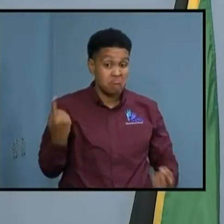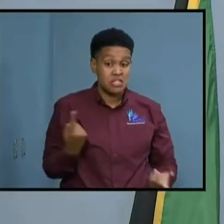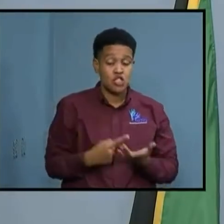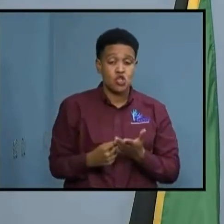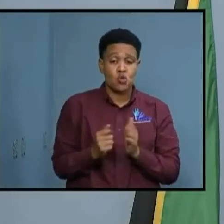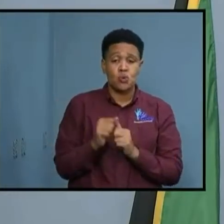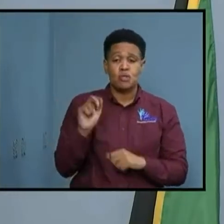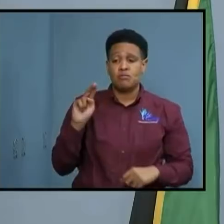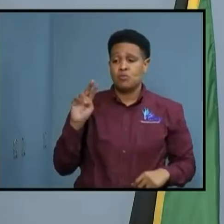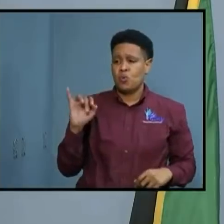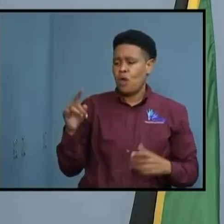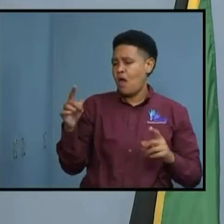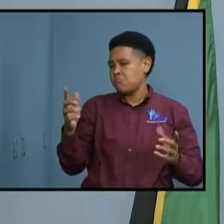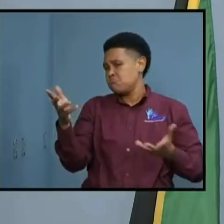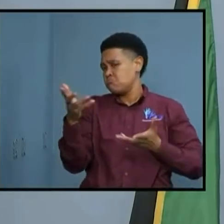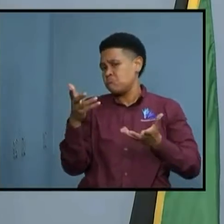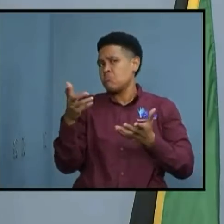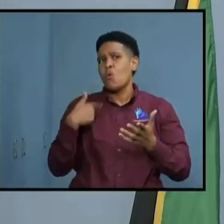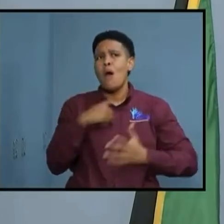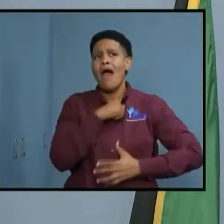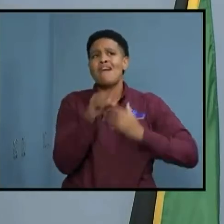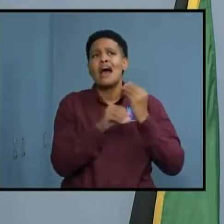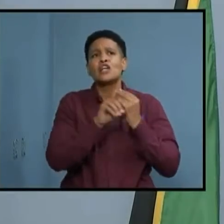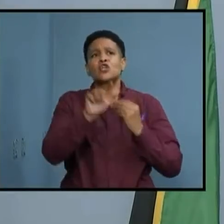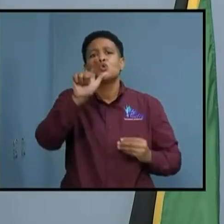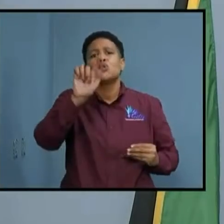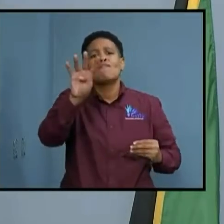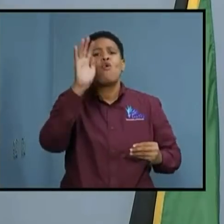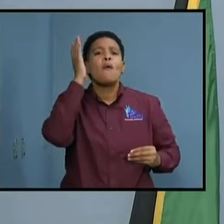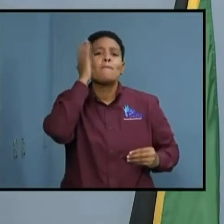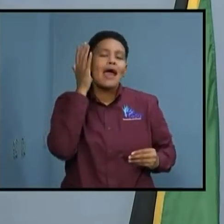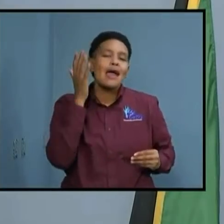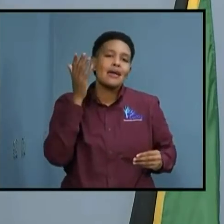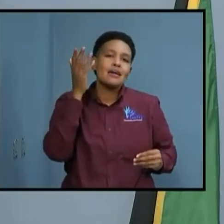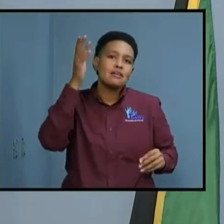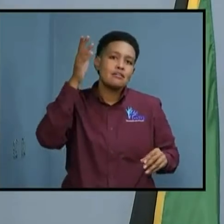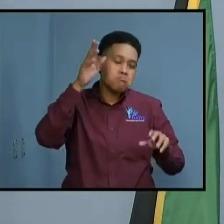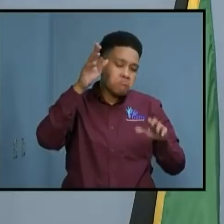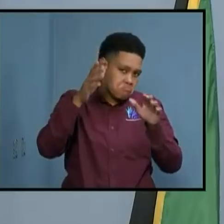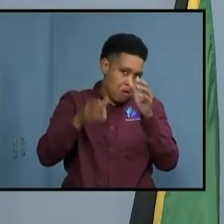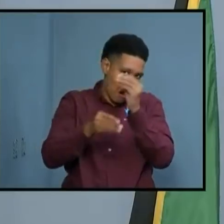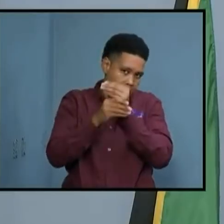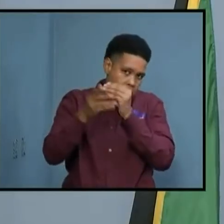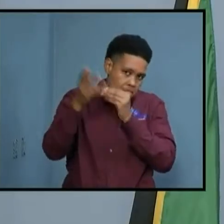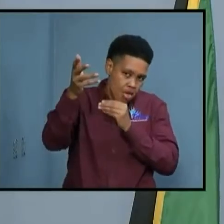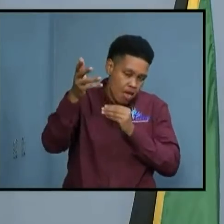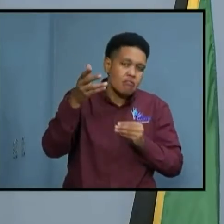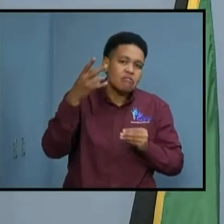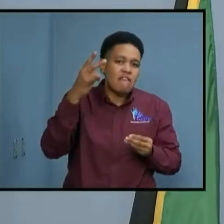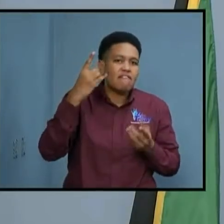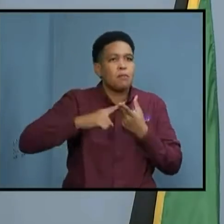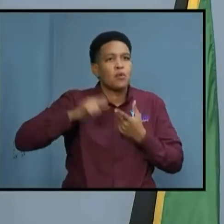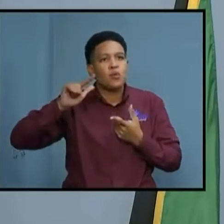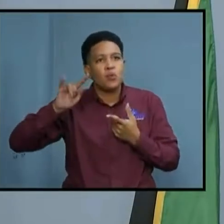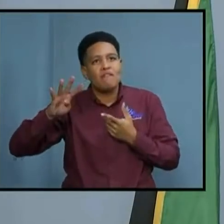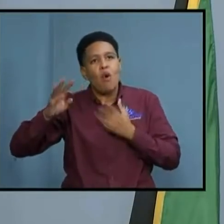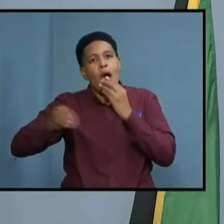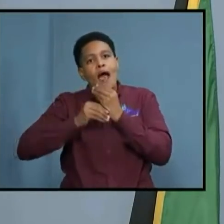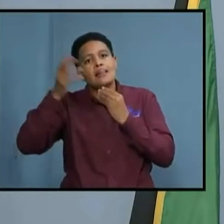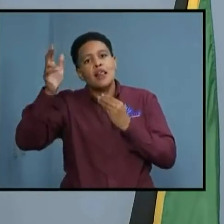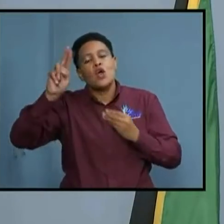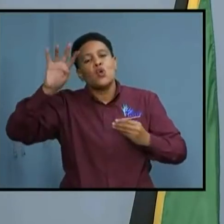discussion, we have had an additional 24 beds, I'm told, added to the capacity at